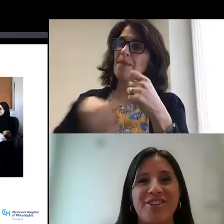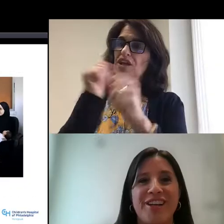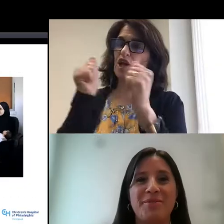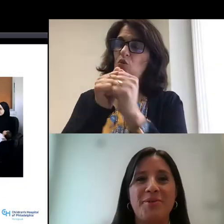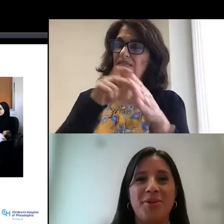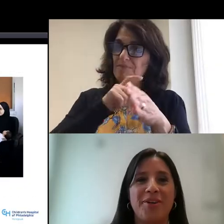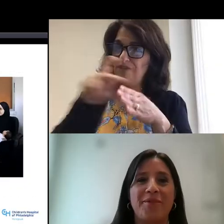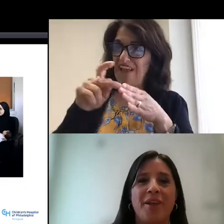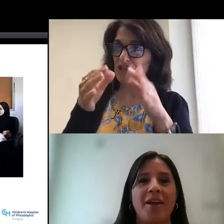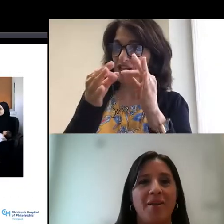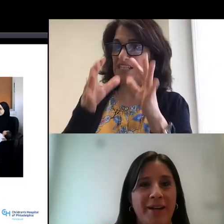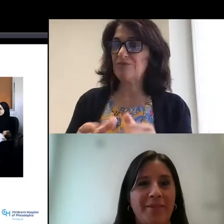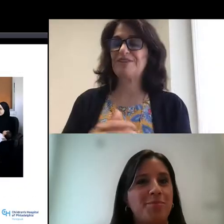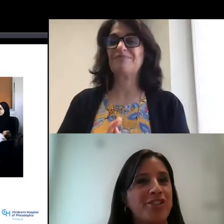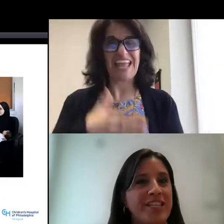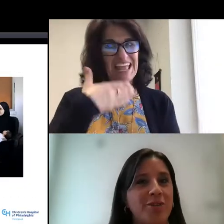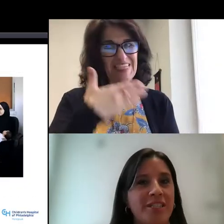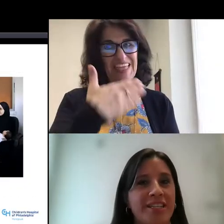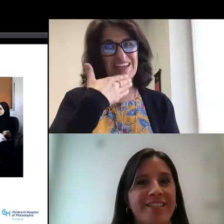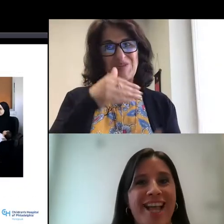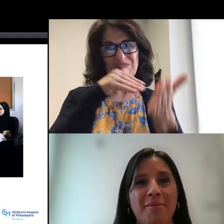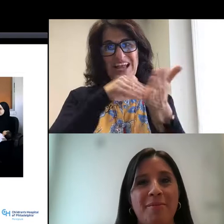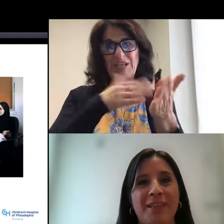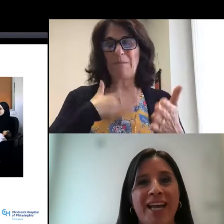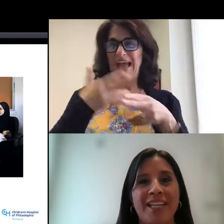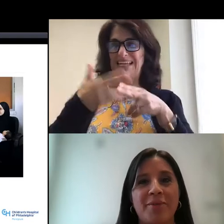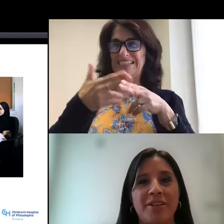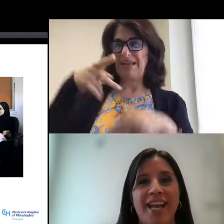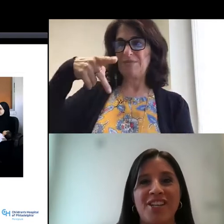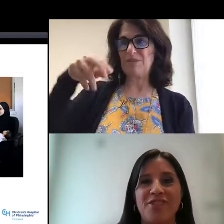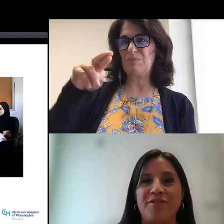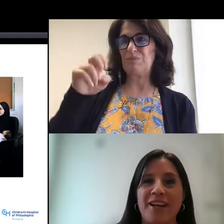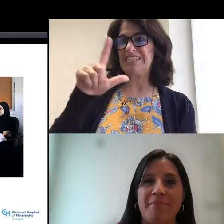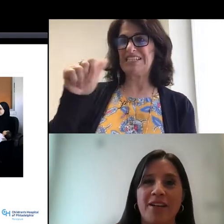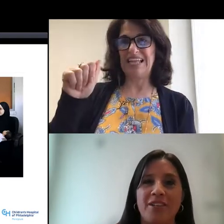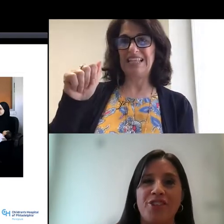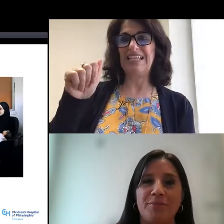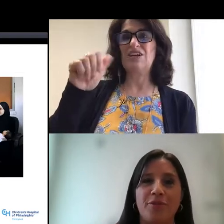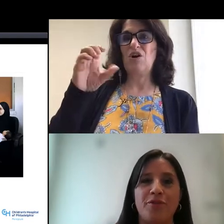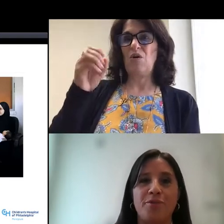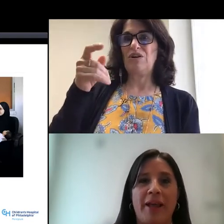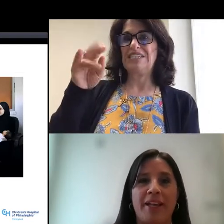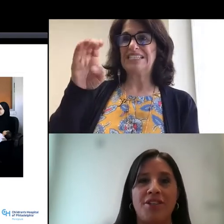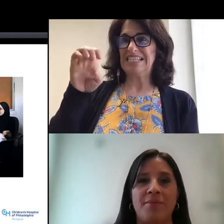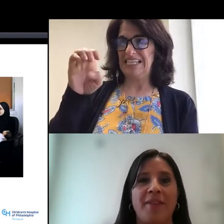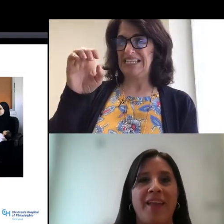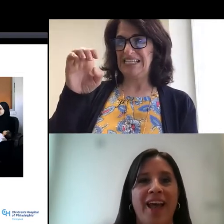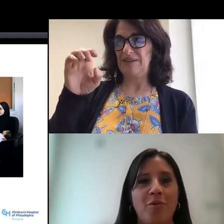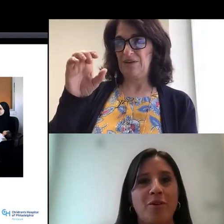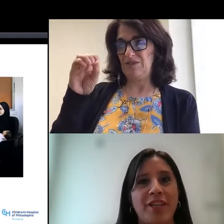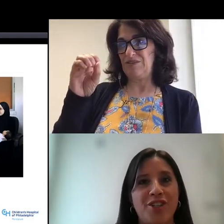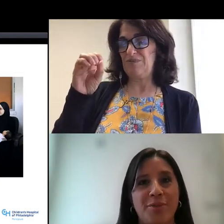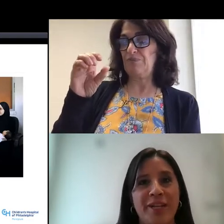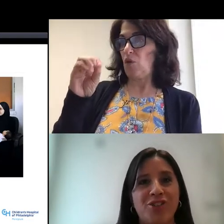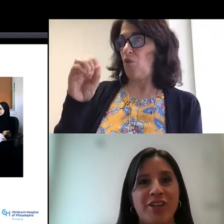Thank you, Dr. McWhorter. My name is Priscilla Ortiz. I'm an applied linguist and a certified medical interpreter for Spanish. I